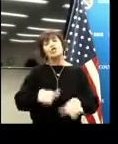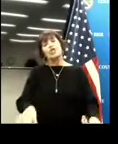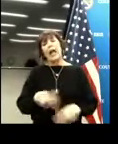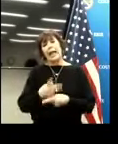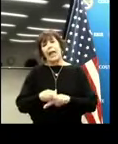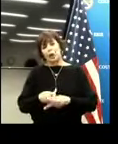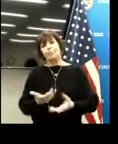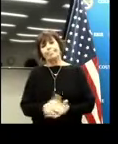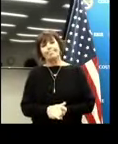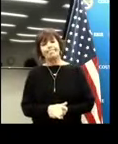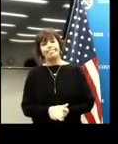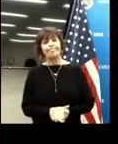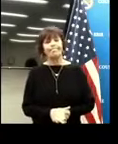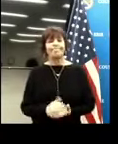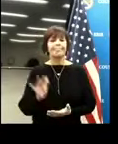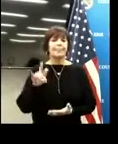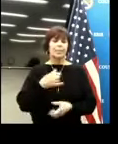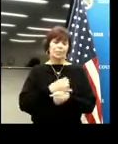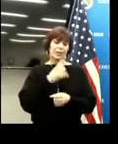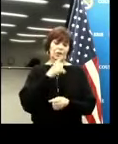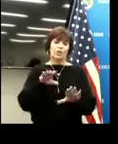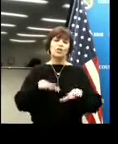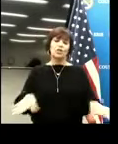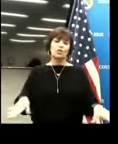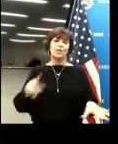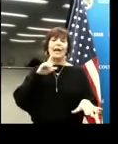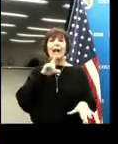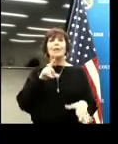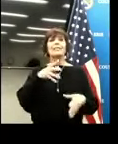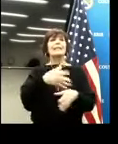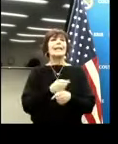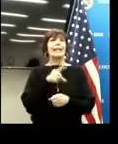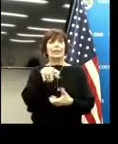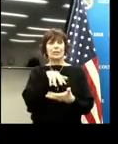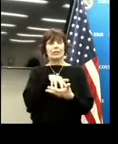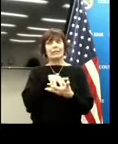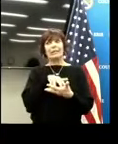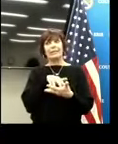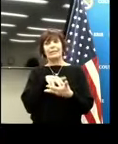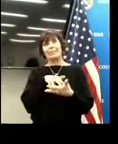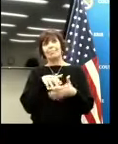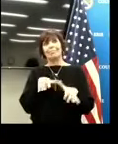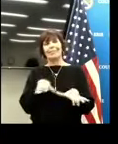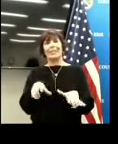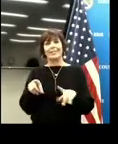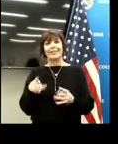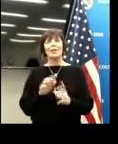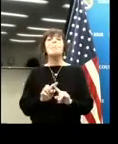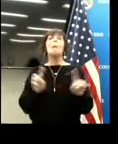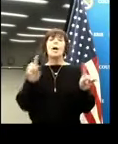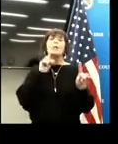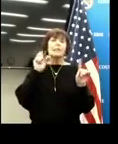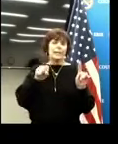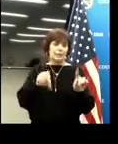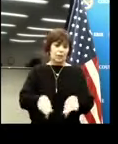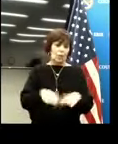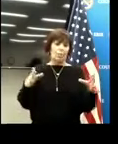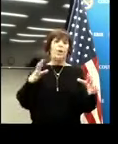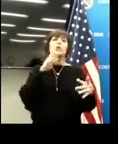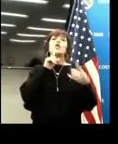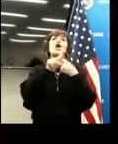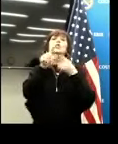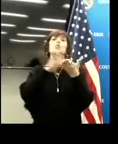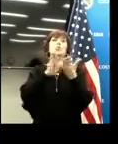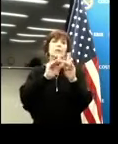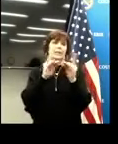care agencies in which they ensure that the children are at least getting their study done virtually. But they are still open. Talk to your school district